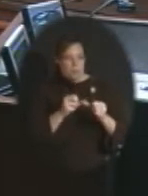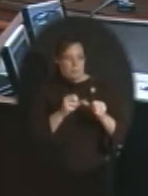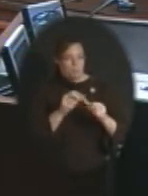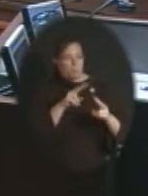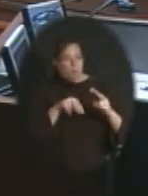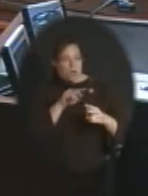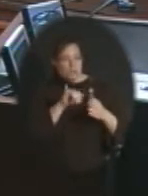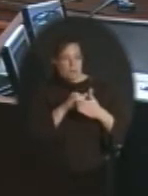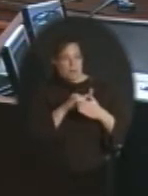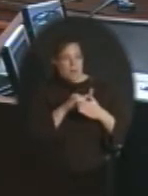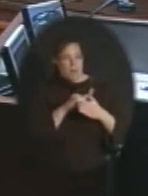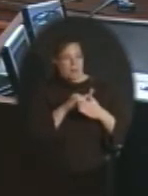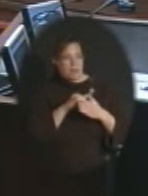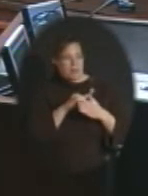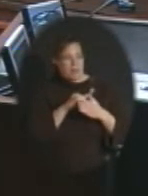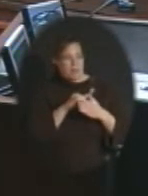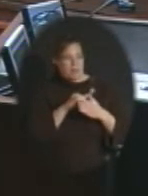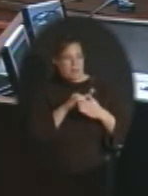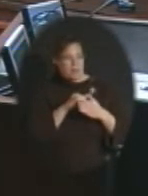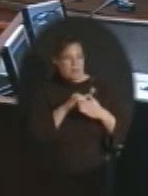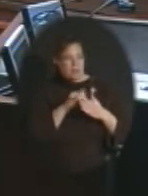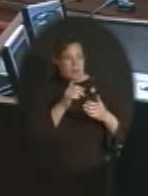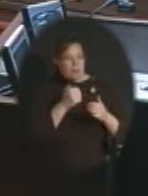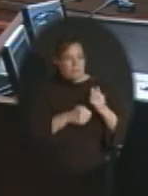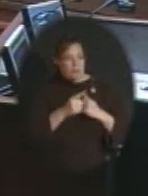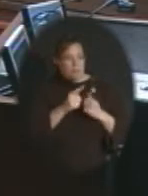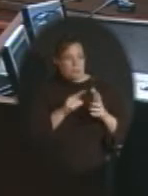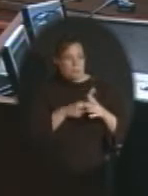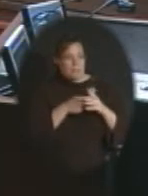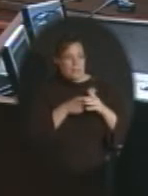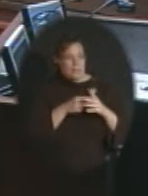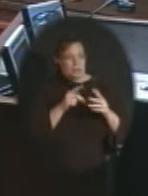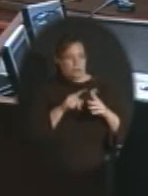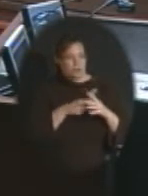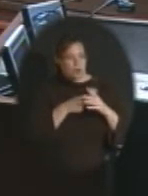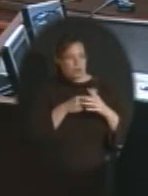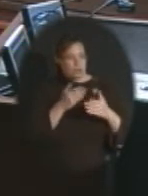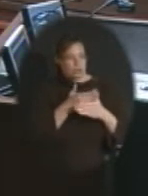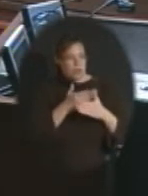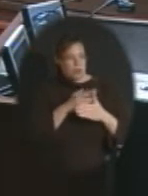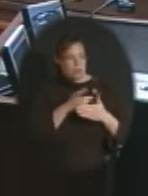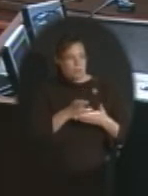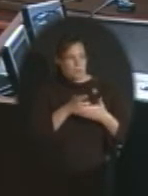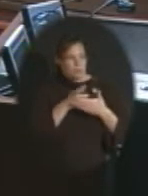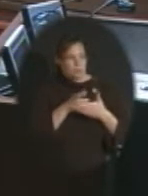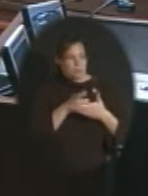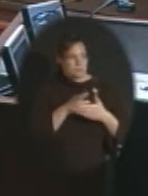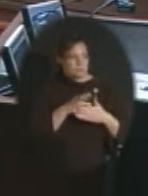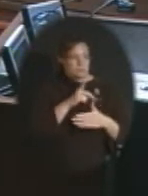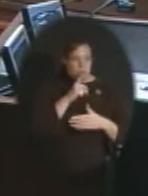radar because I think it will behoove everybody to begin to start sharing resources like that. Certainly. Okay.